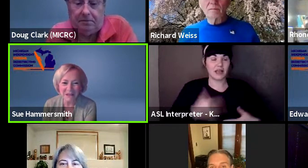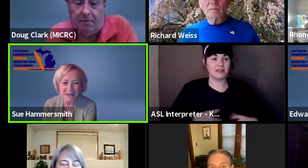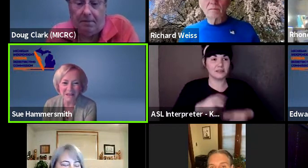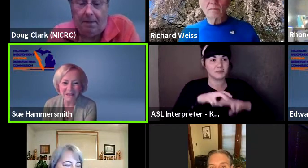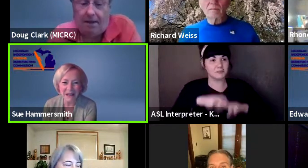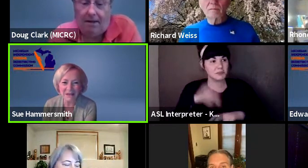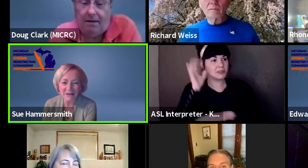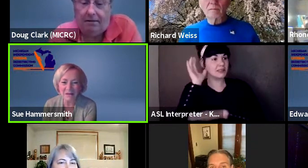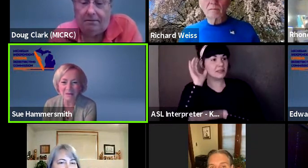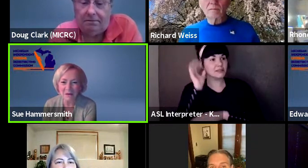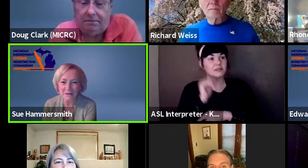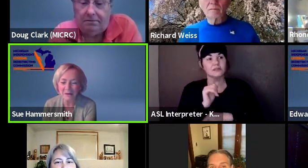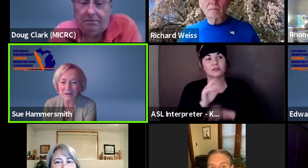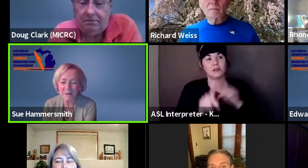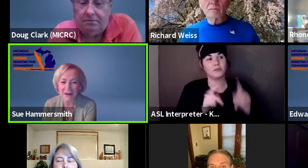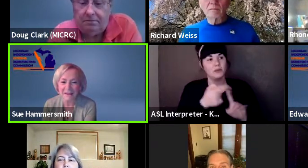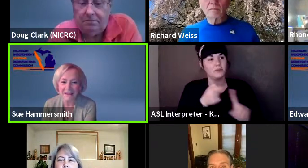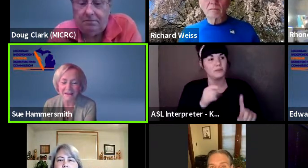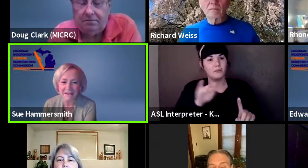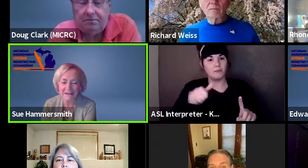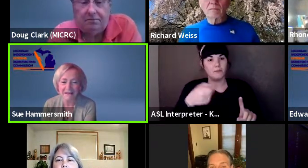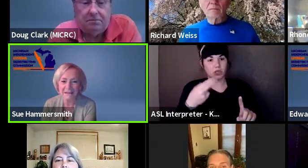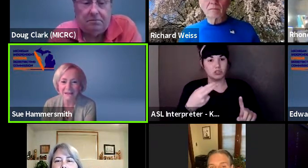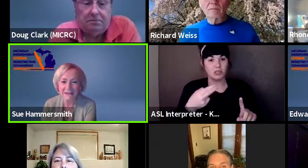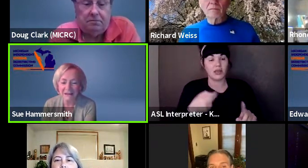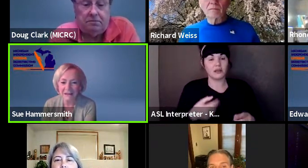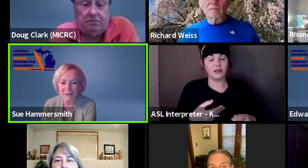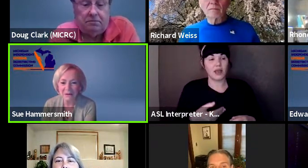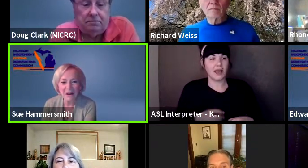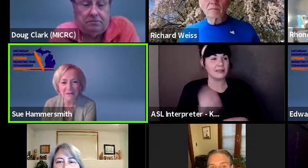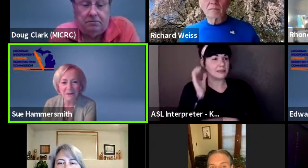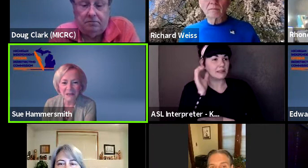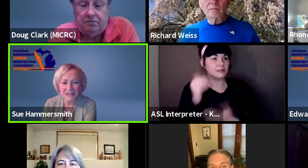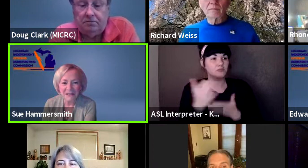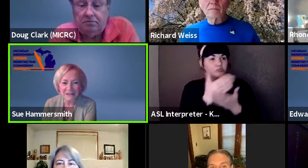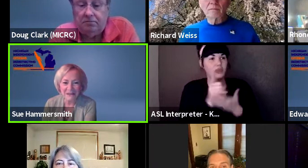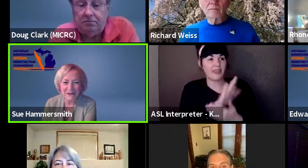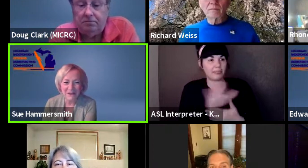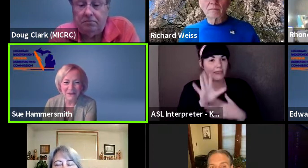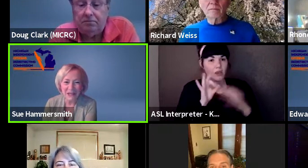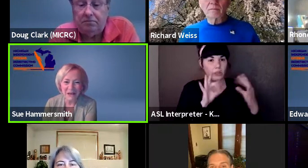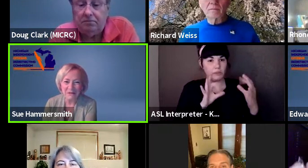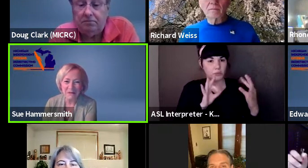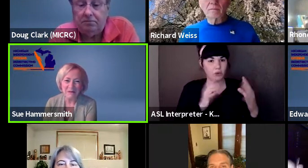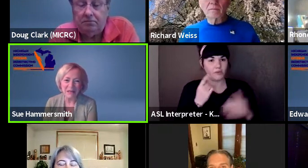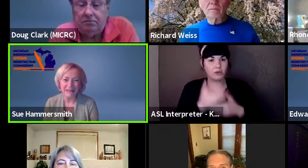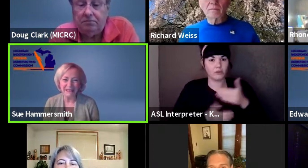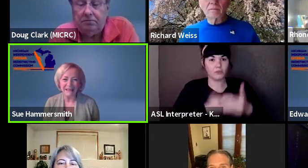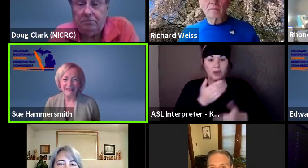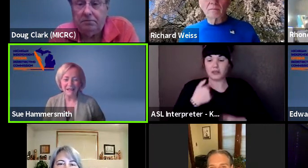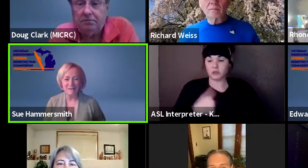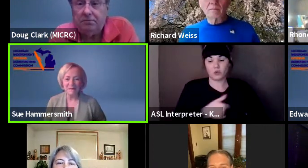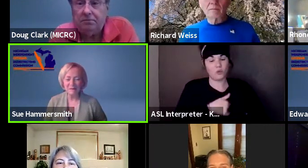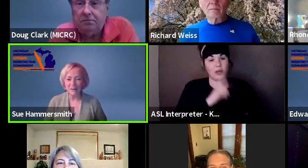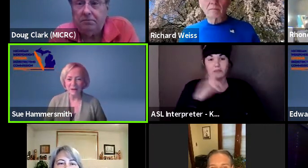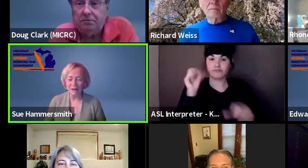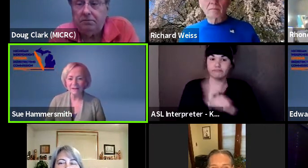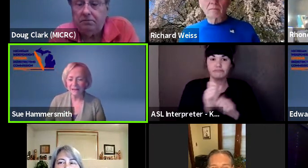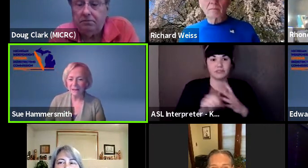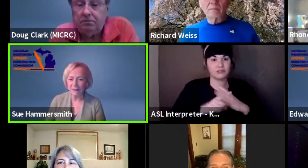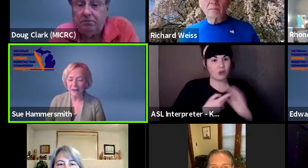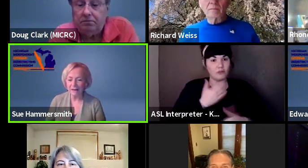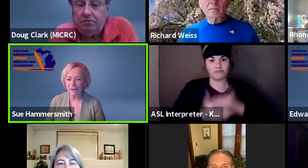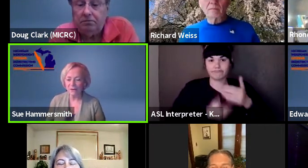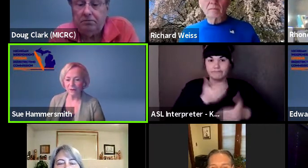of Michigan and gather their input for this process. It's we're off to the races. So thank you, everyone. And